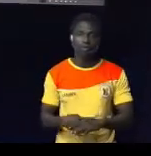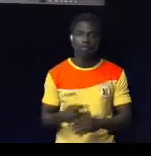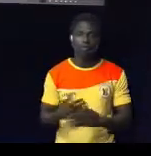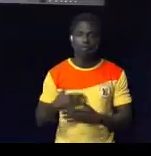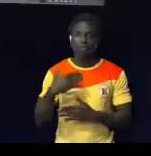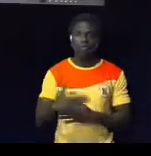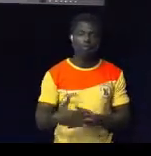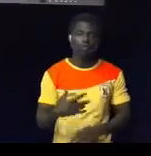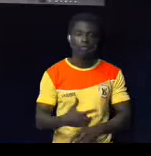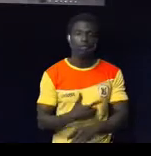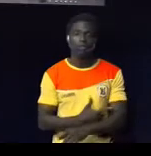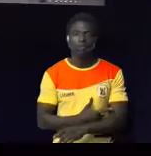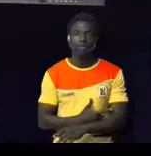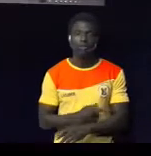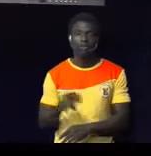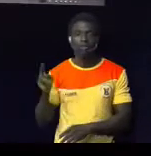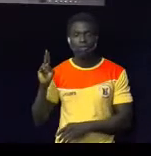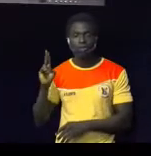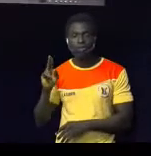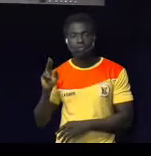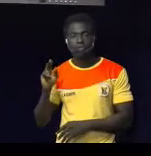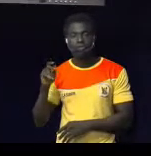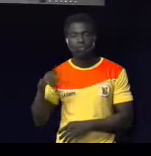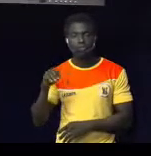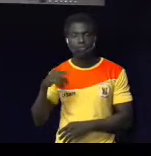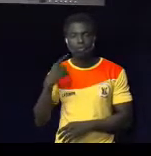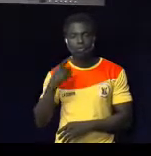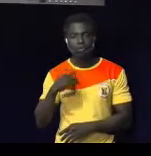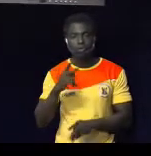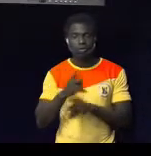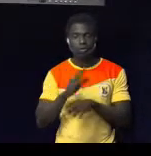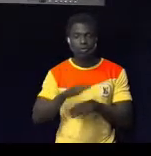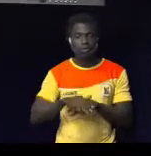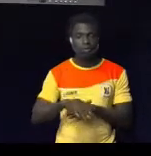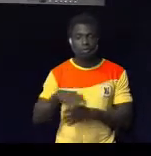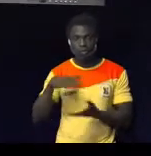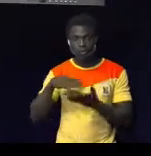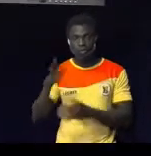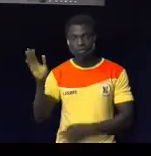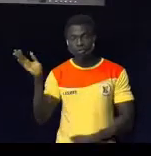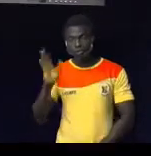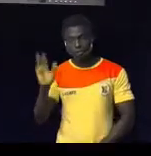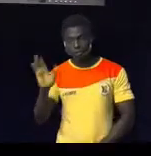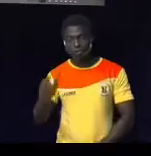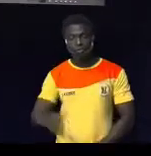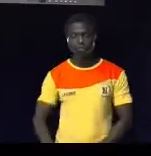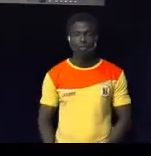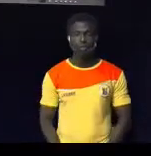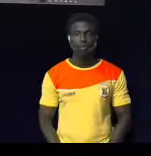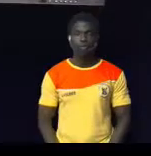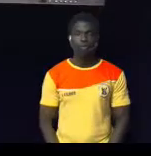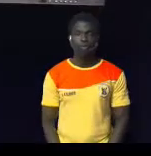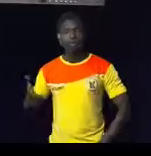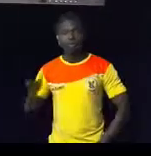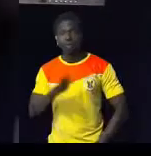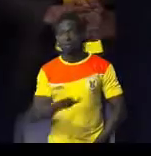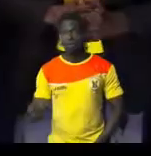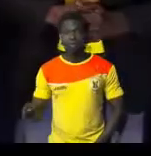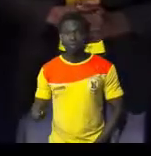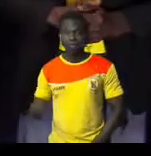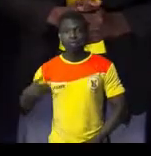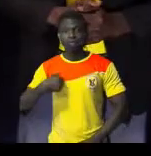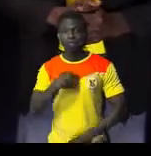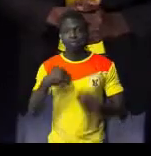time, next lesson, Uncle Popo says, keep on studying. Bye.